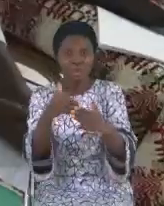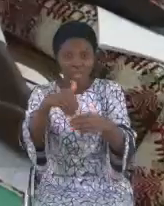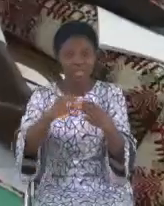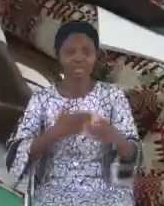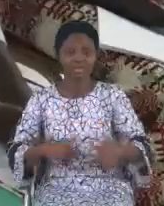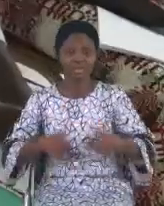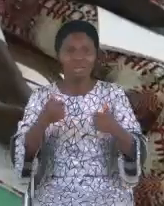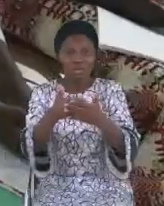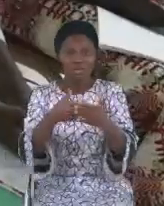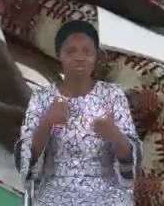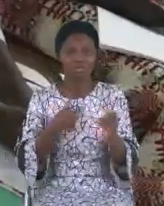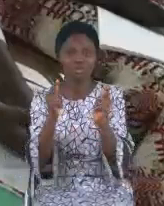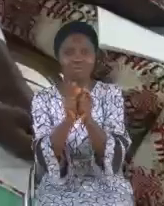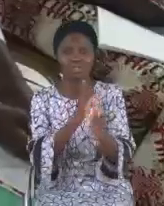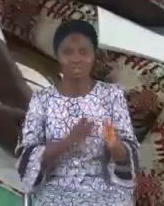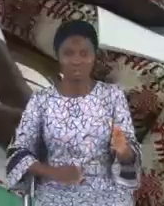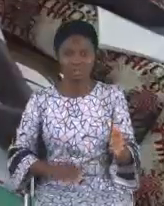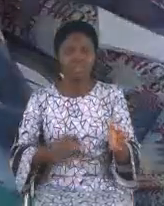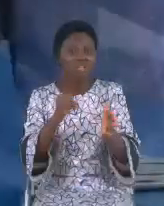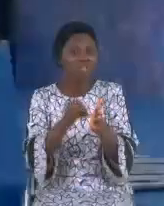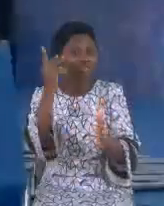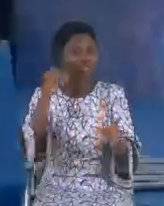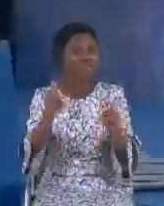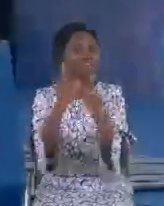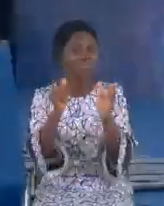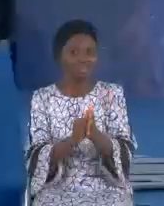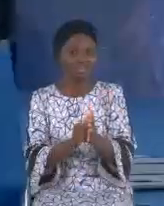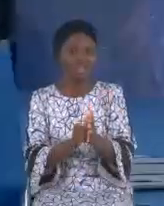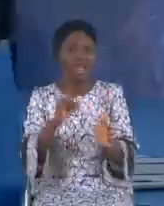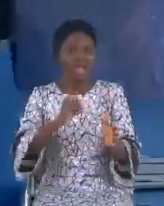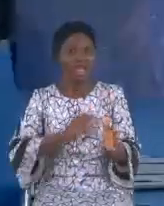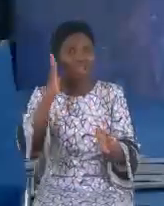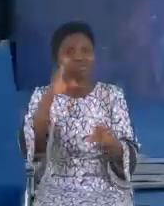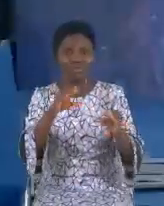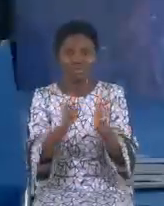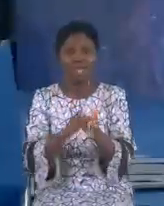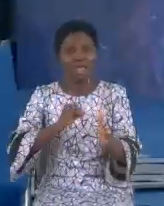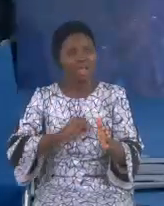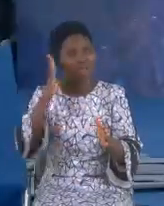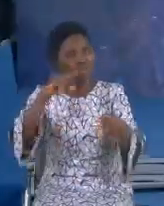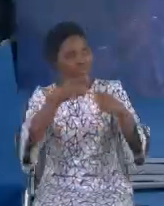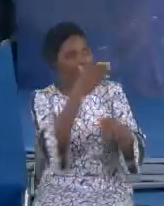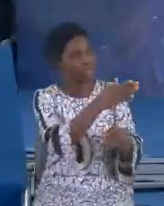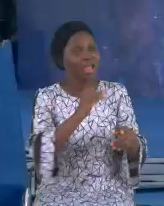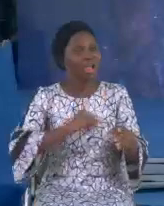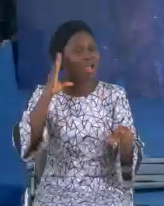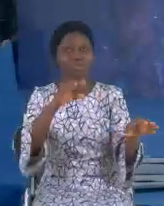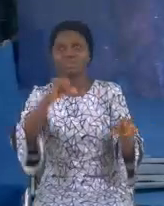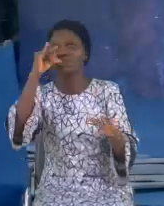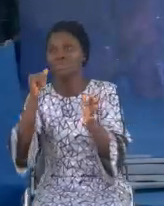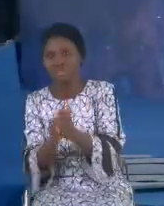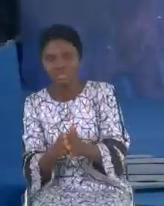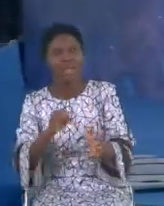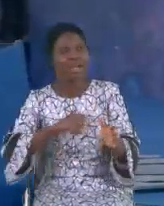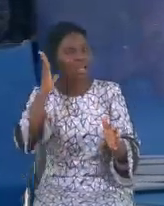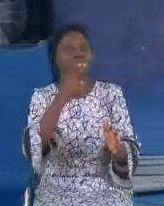you meet Christ, it's like that. I will do that. I will go there. I will drink that. I will smoke